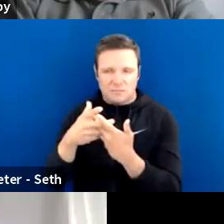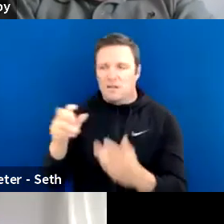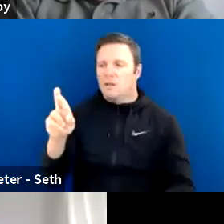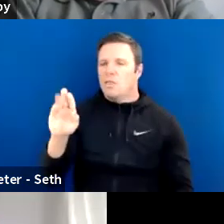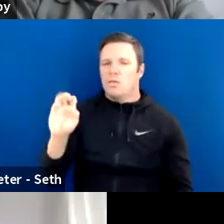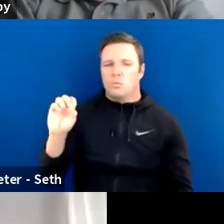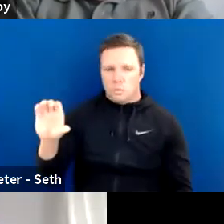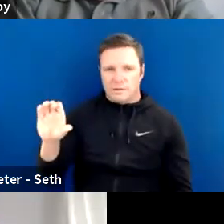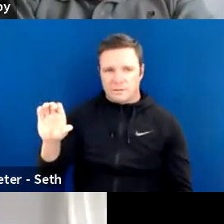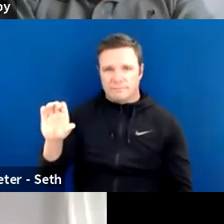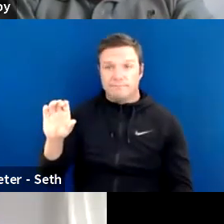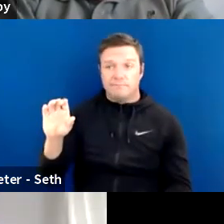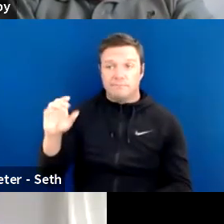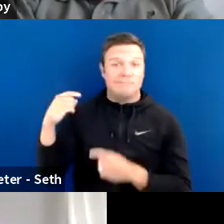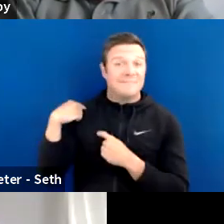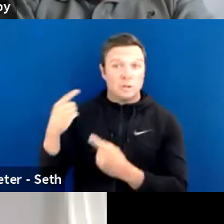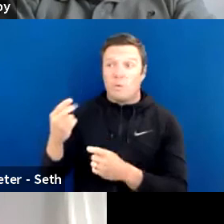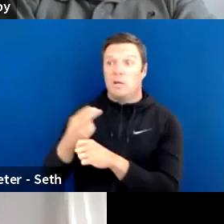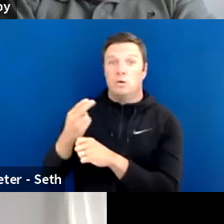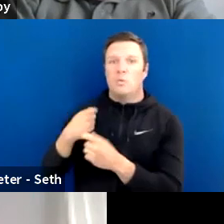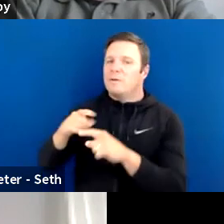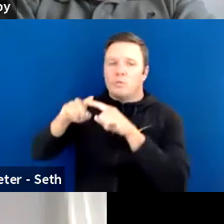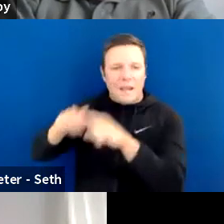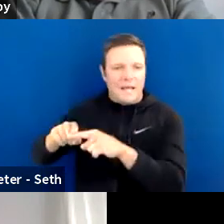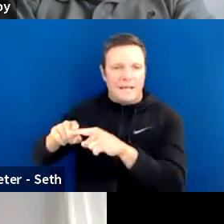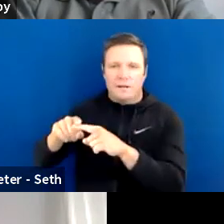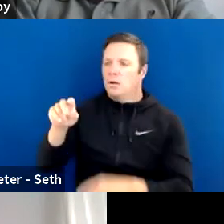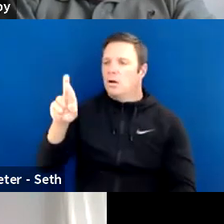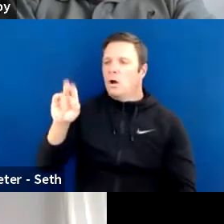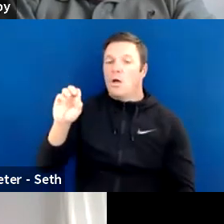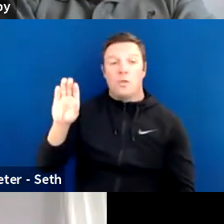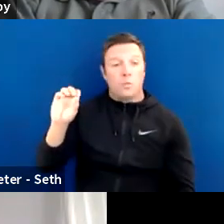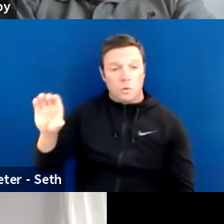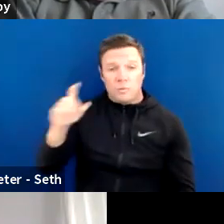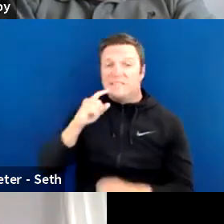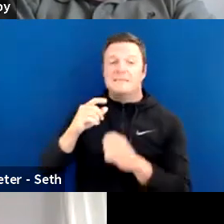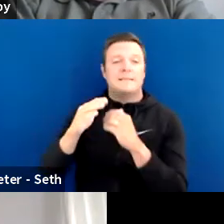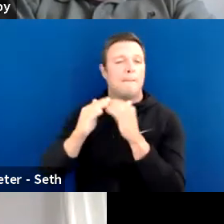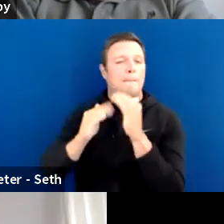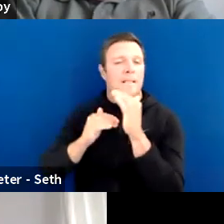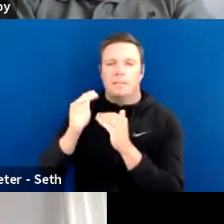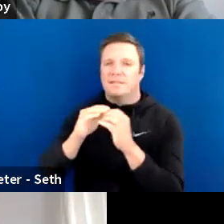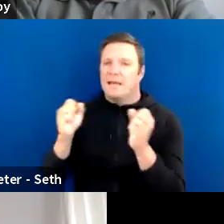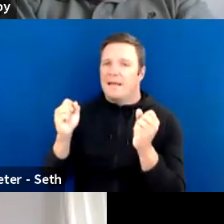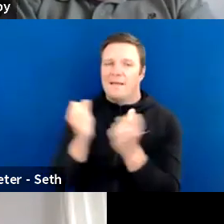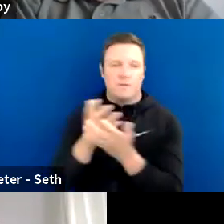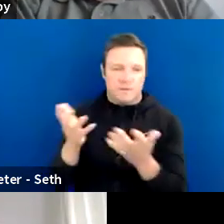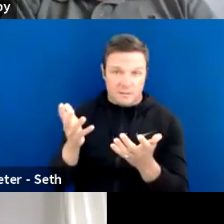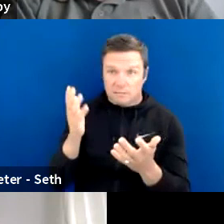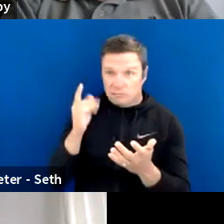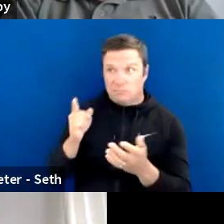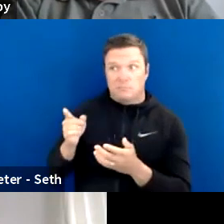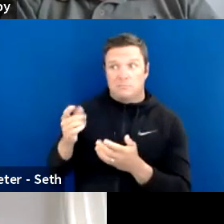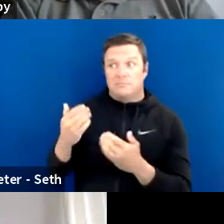have used that rubric to build everything. And the reason that we've done that is because that rubric is